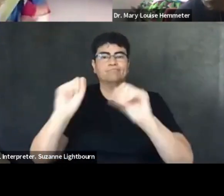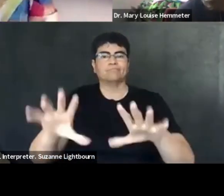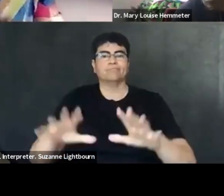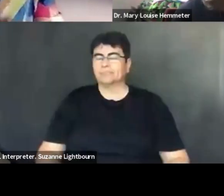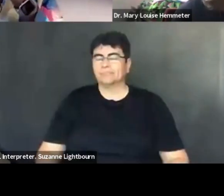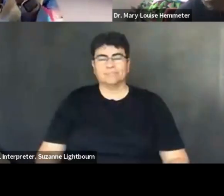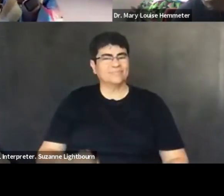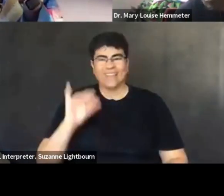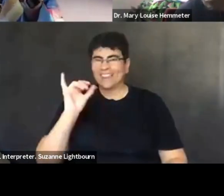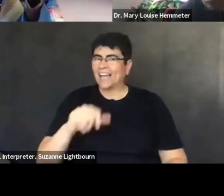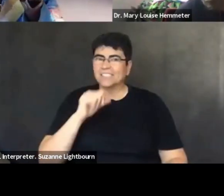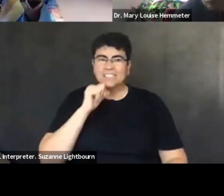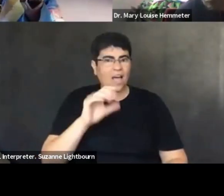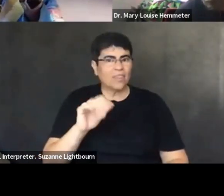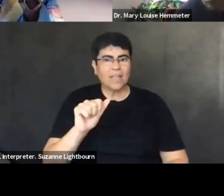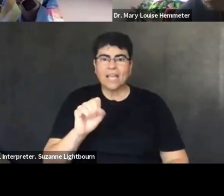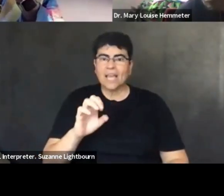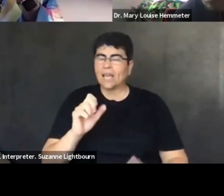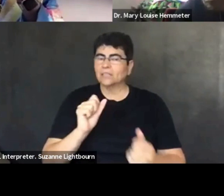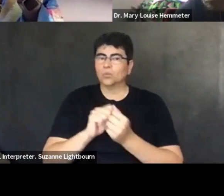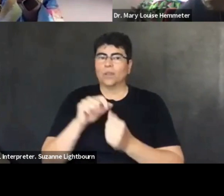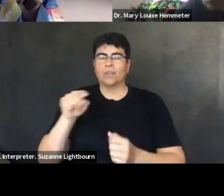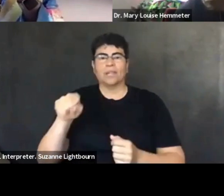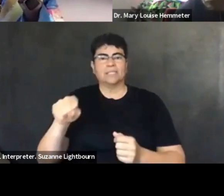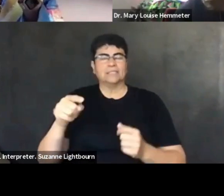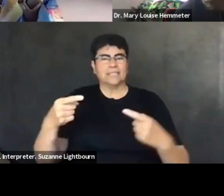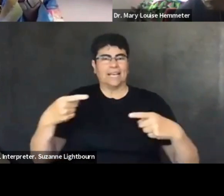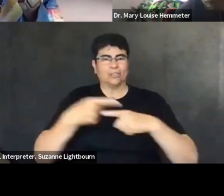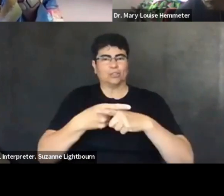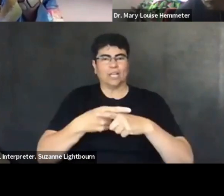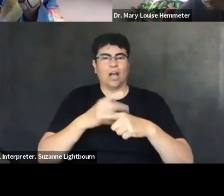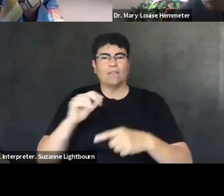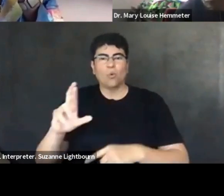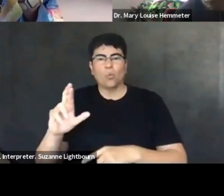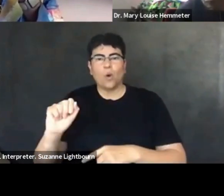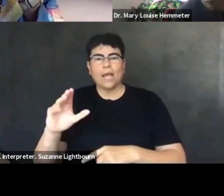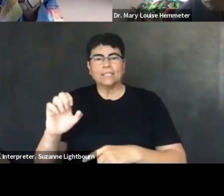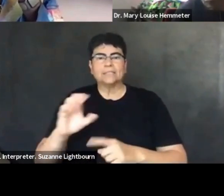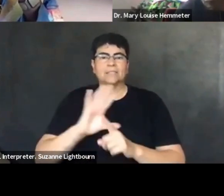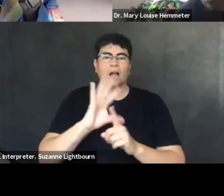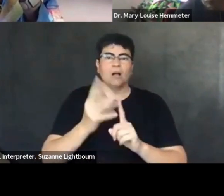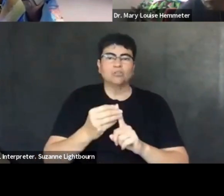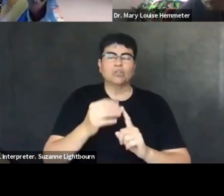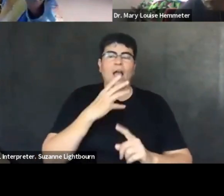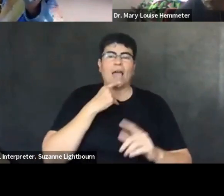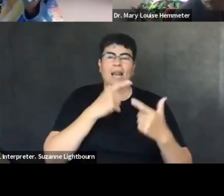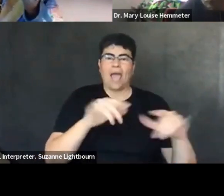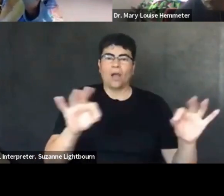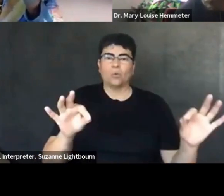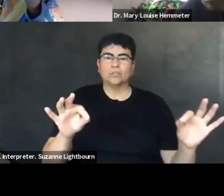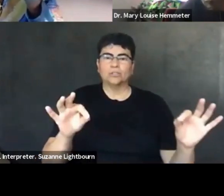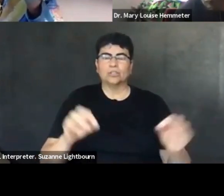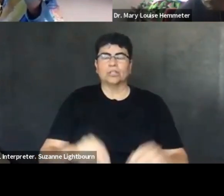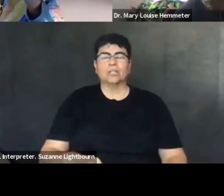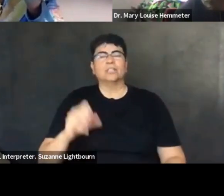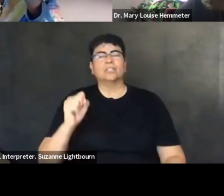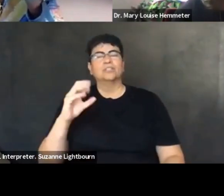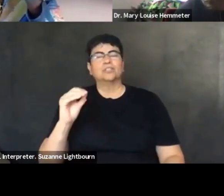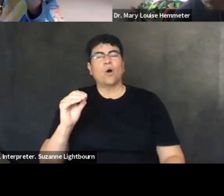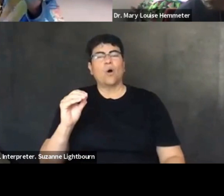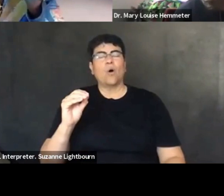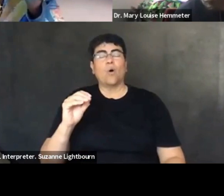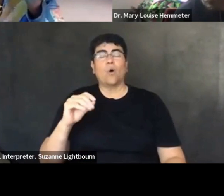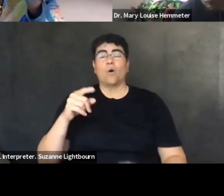the case with this intersection of race, culture, and language. And so the